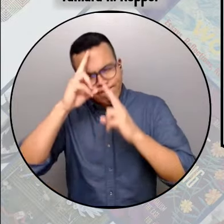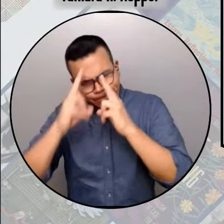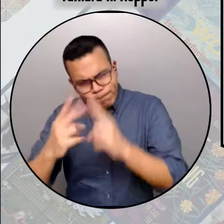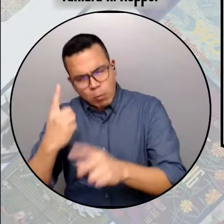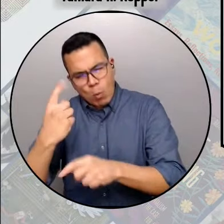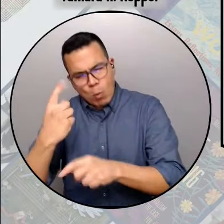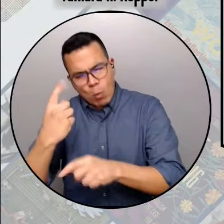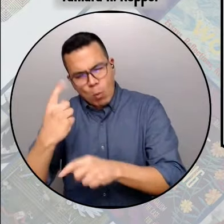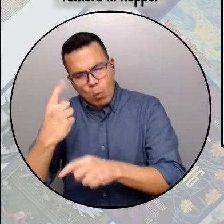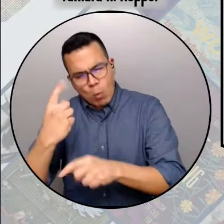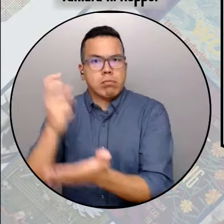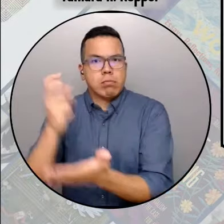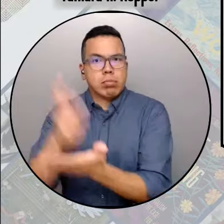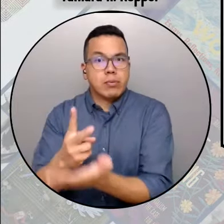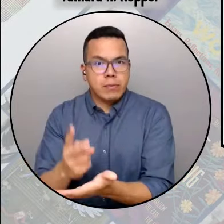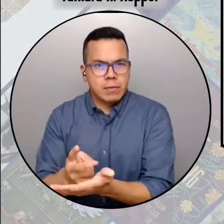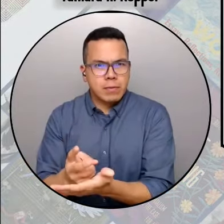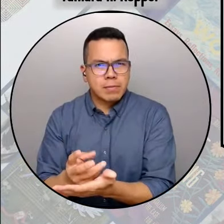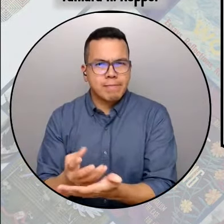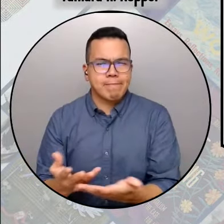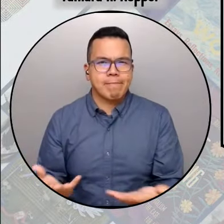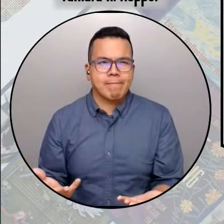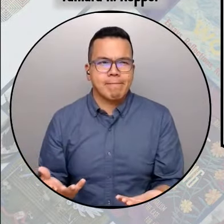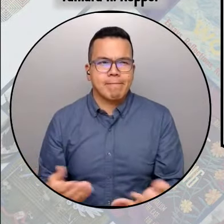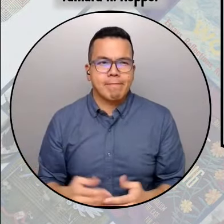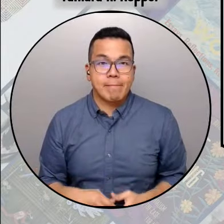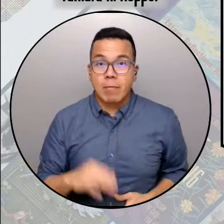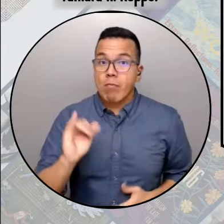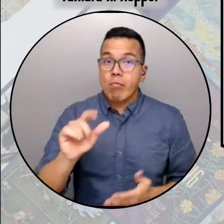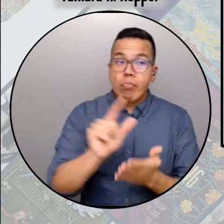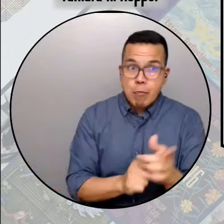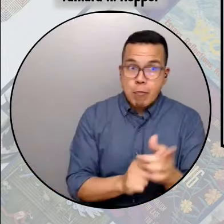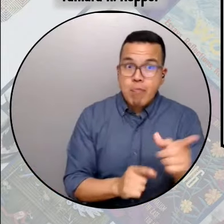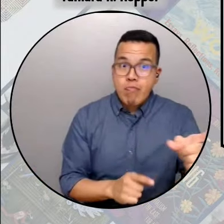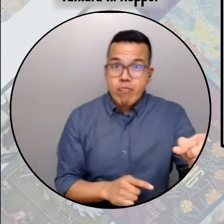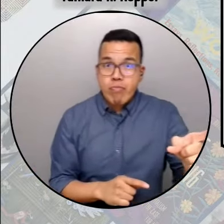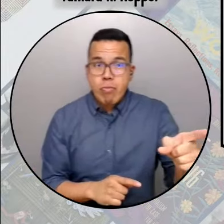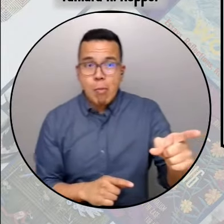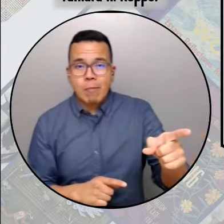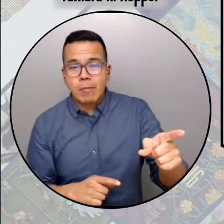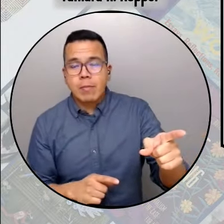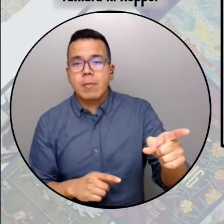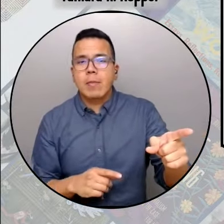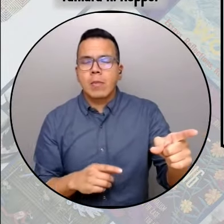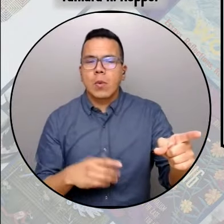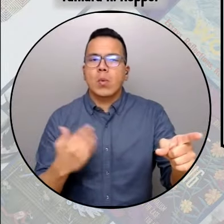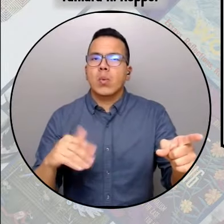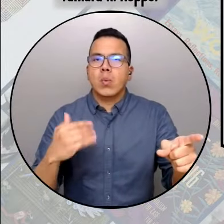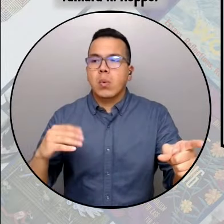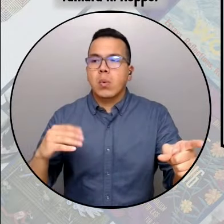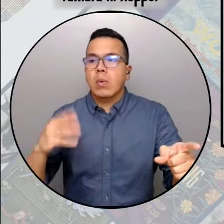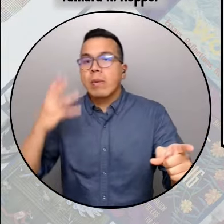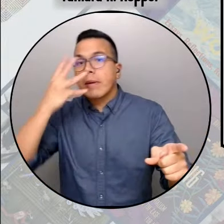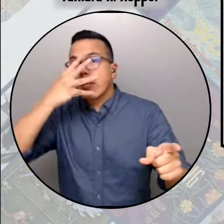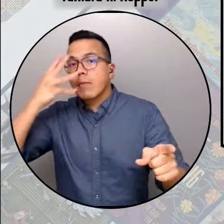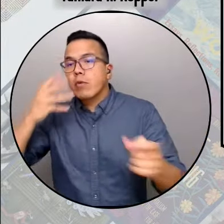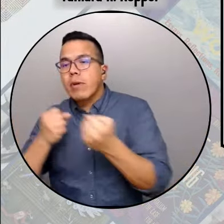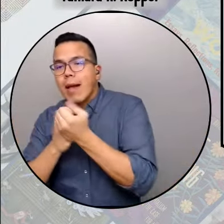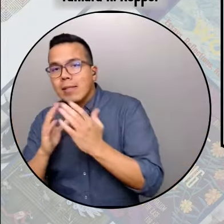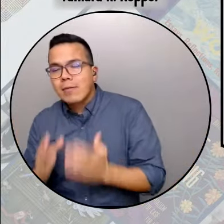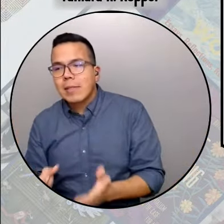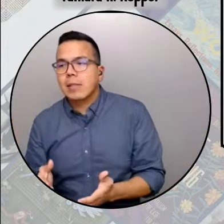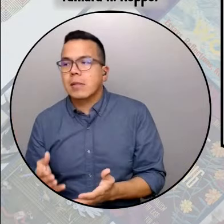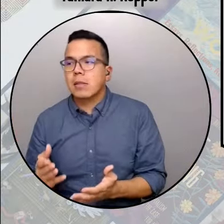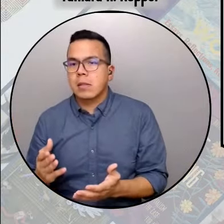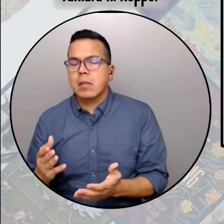So IRA, and this act gets a lot of attention by immigrant rights activists and anti-deportation activists, and understandably